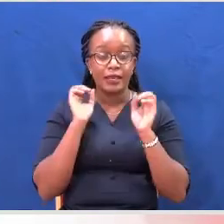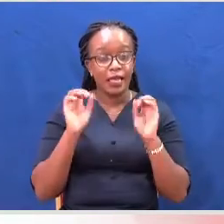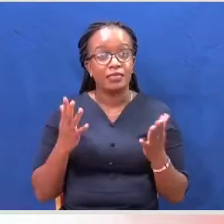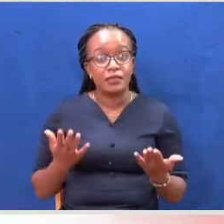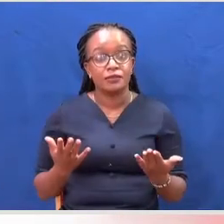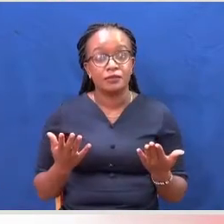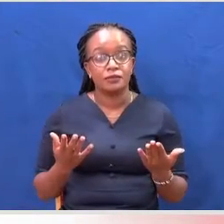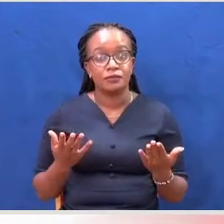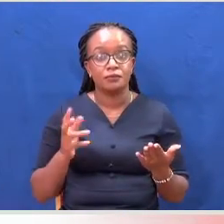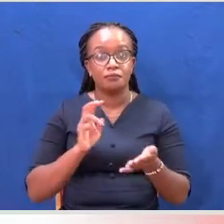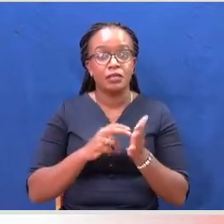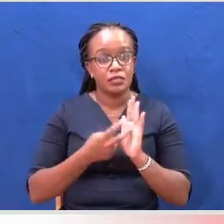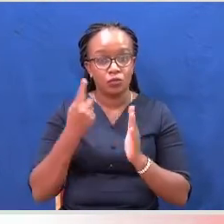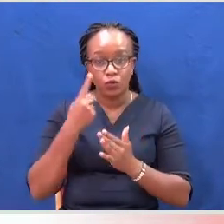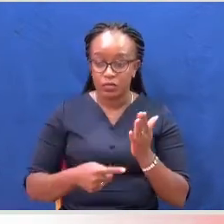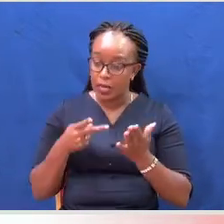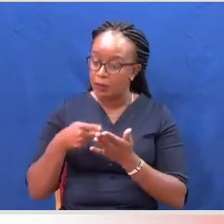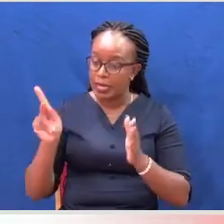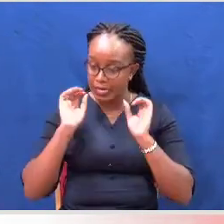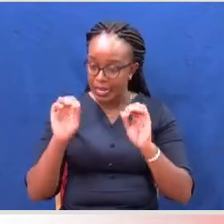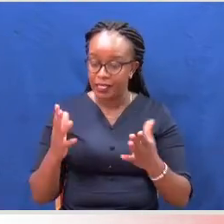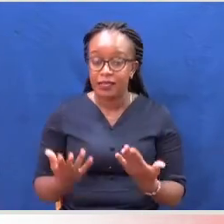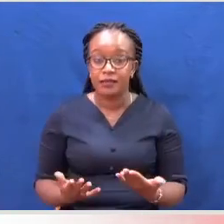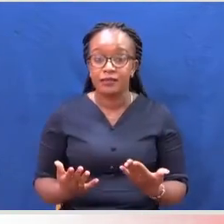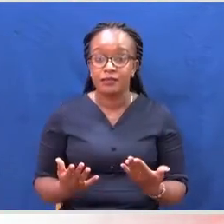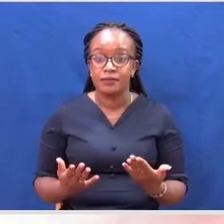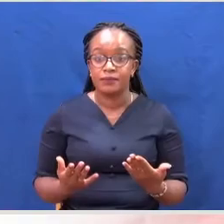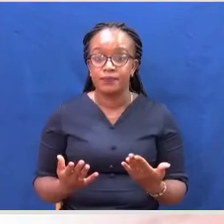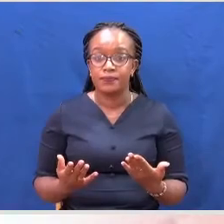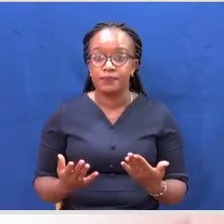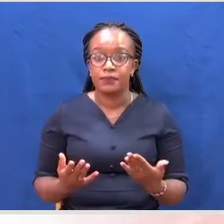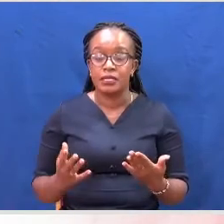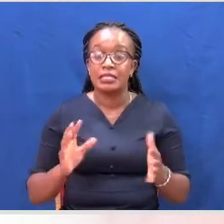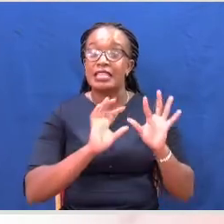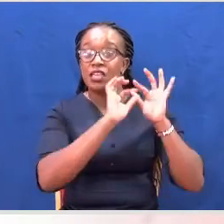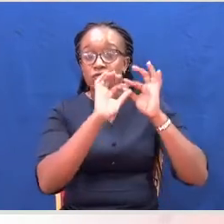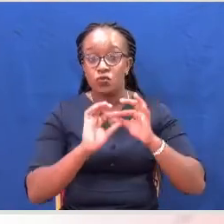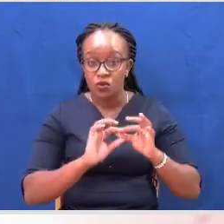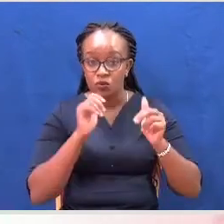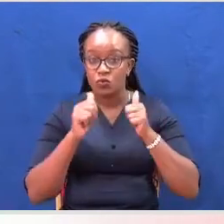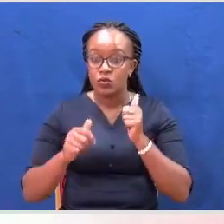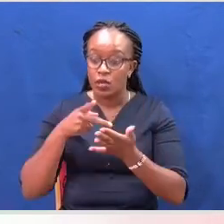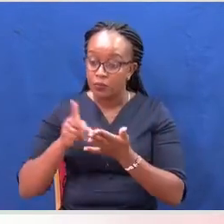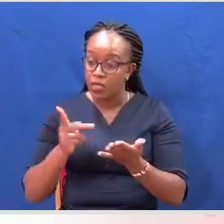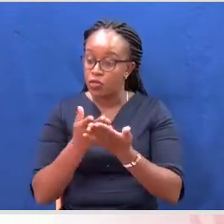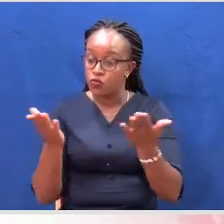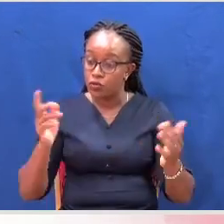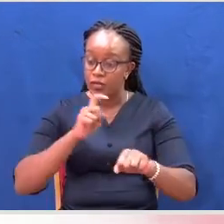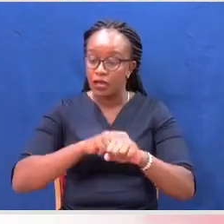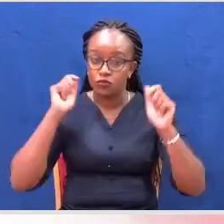working. You are not supposed to be paid. But on the other side, it's the union which is supposed to pay you when you go on